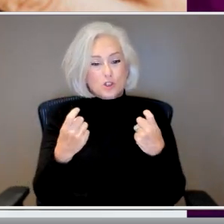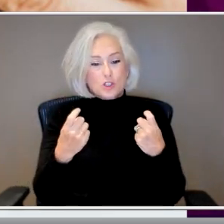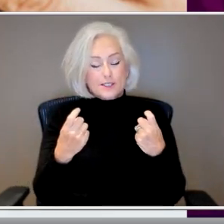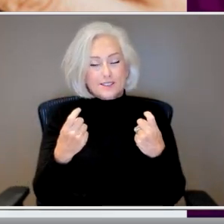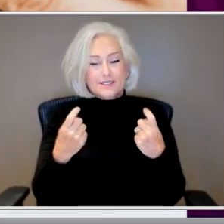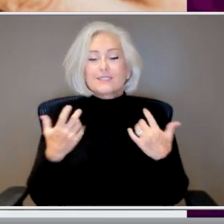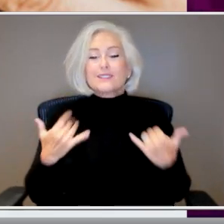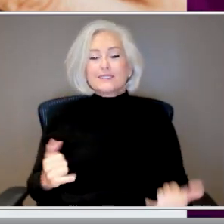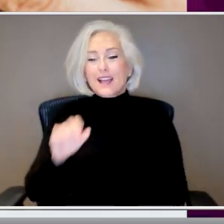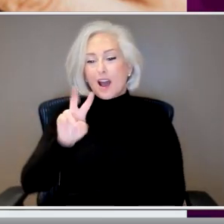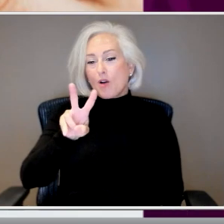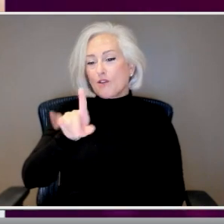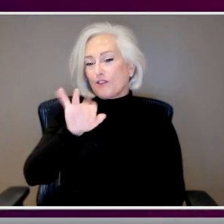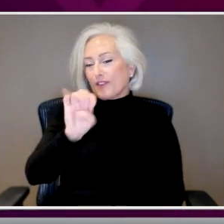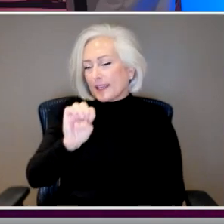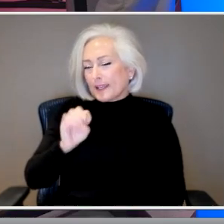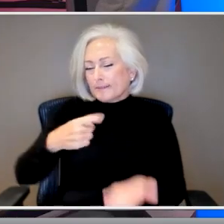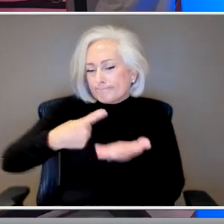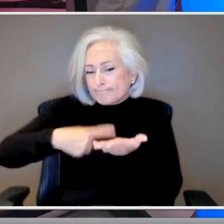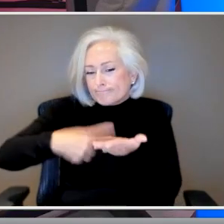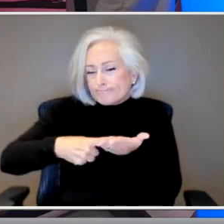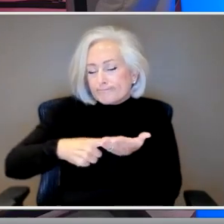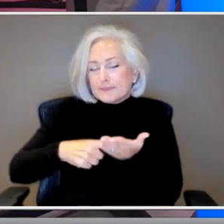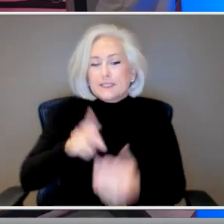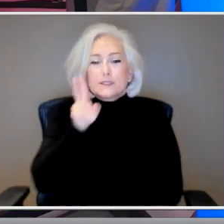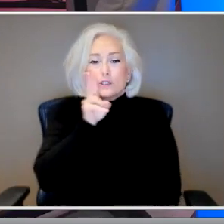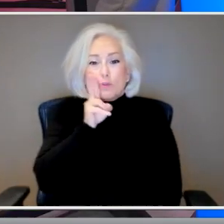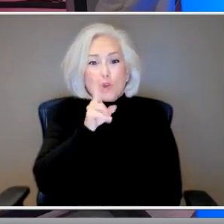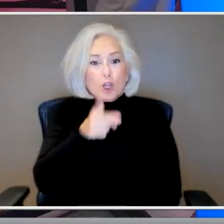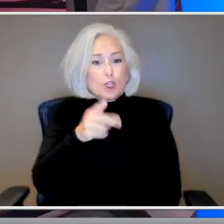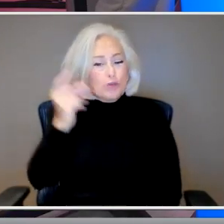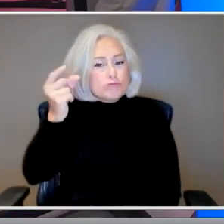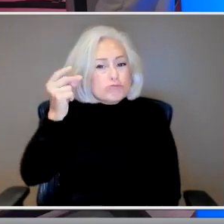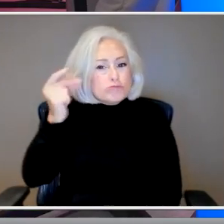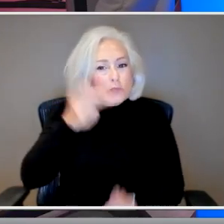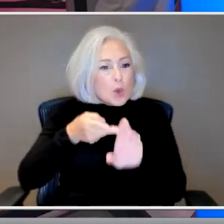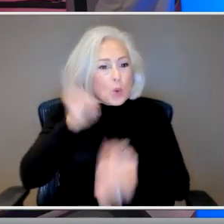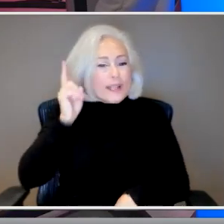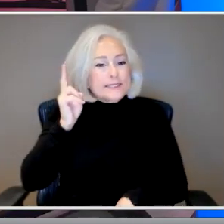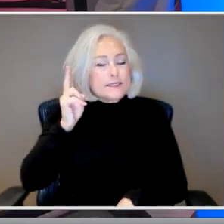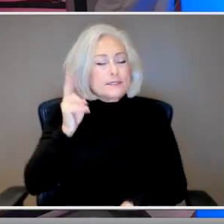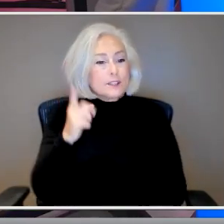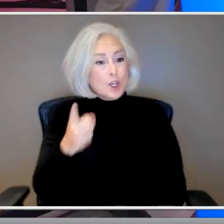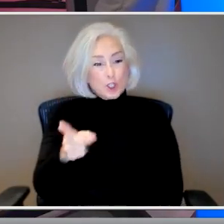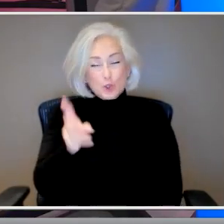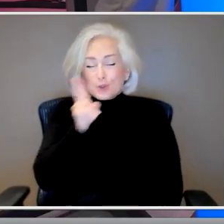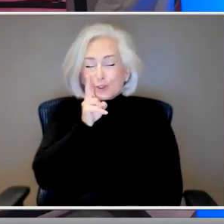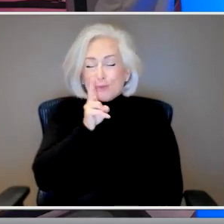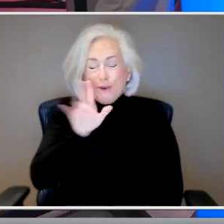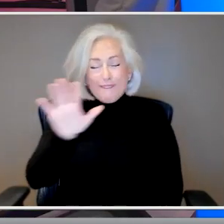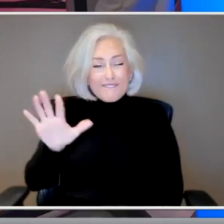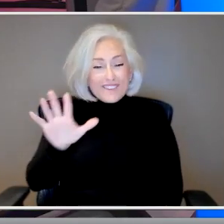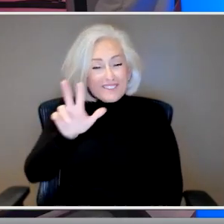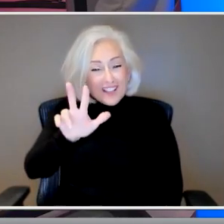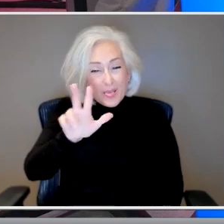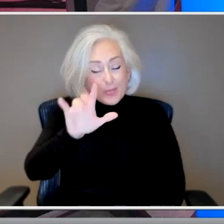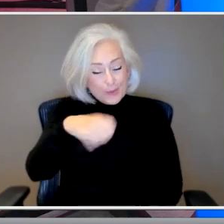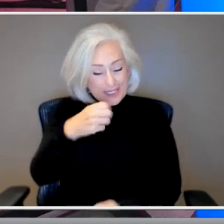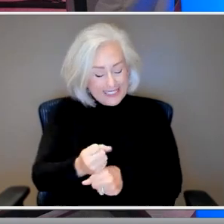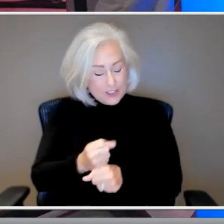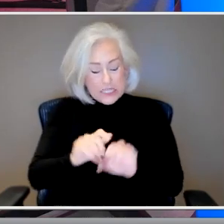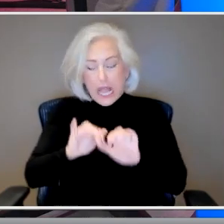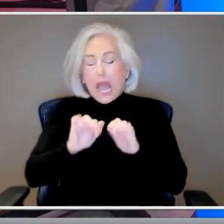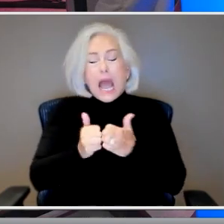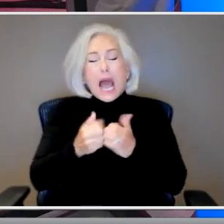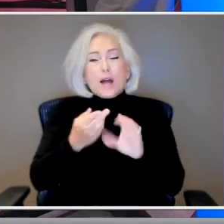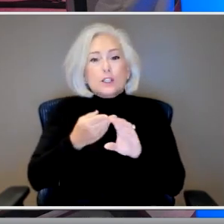smoking component, which you quit cold turkey. You were a smoker for 53 years. How did you quit cold turkey? Was